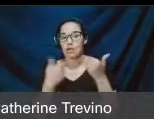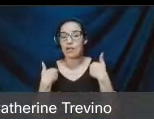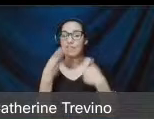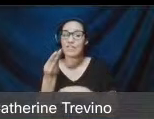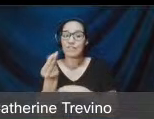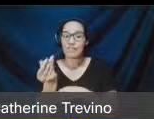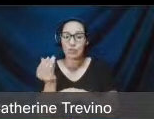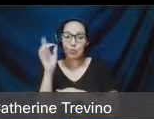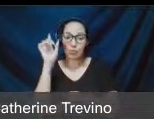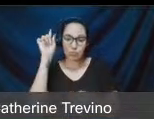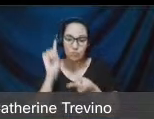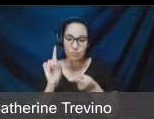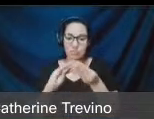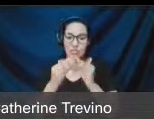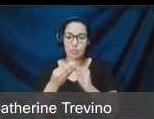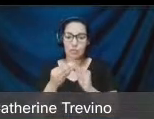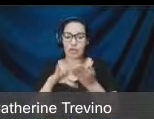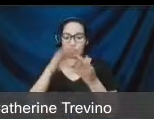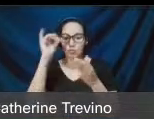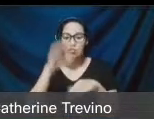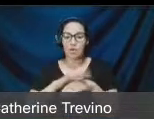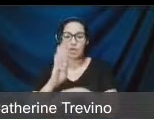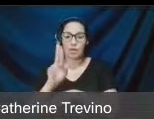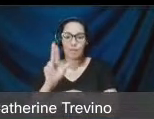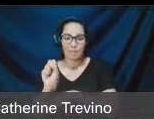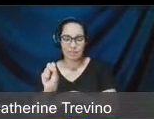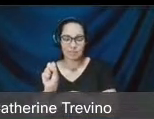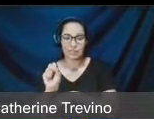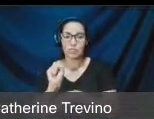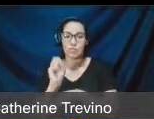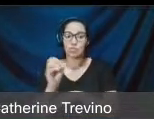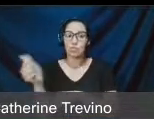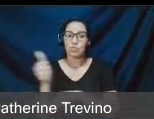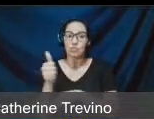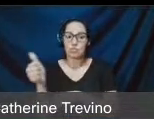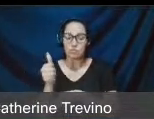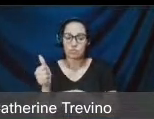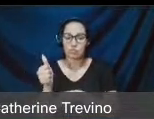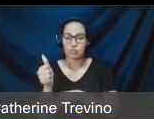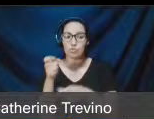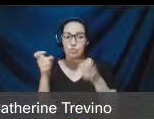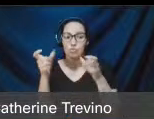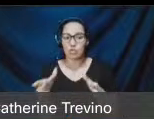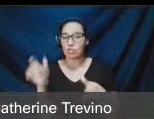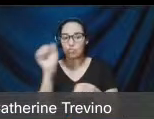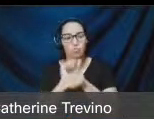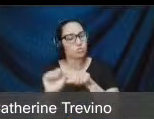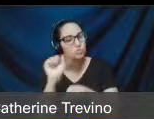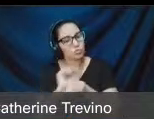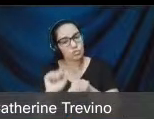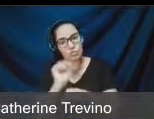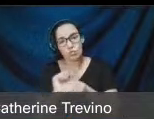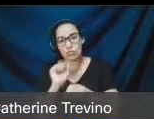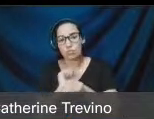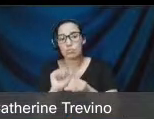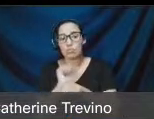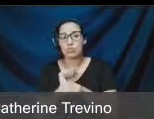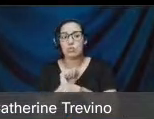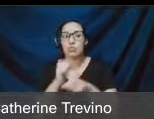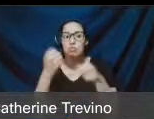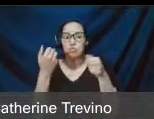buses. So our transportation director, Eric Richardson, is working diligently and really hard on finding